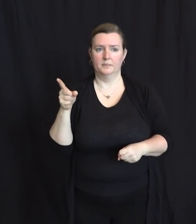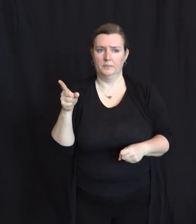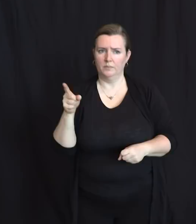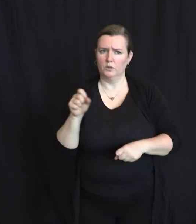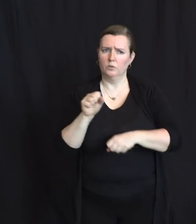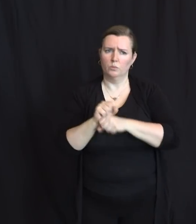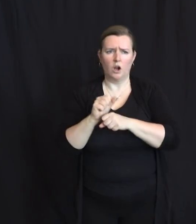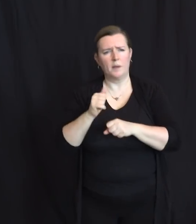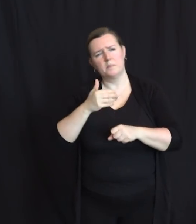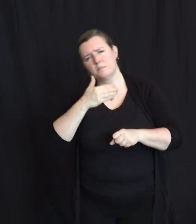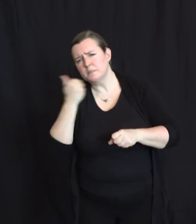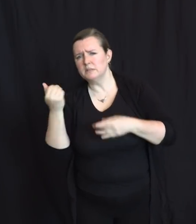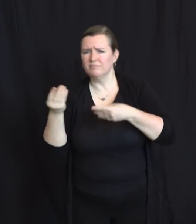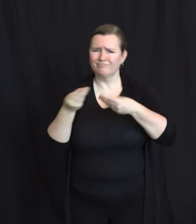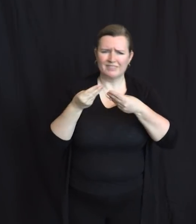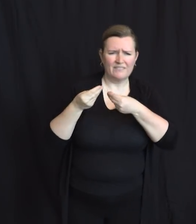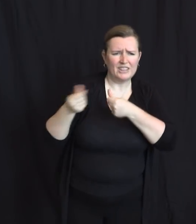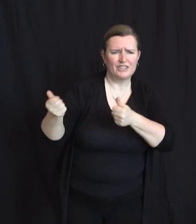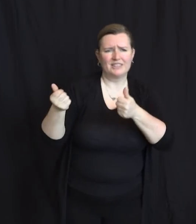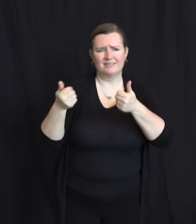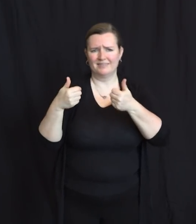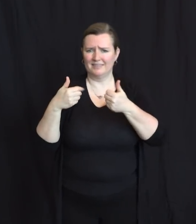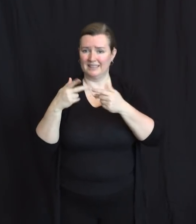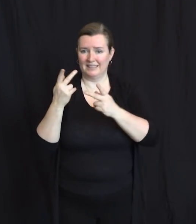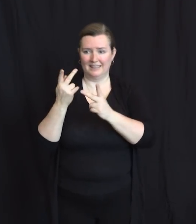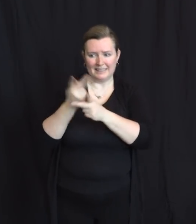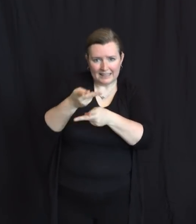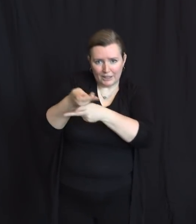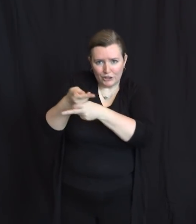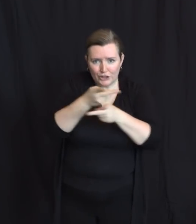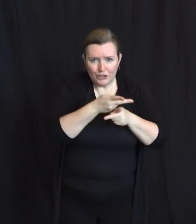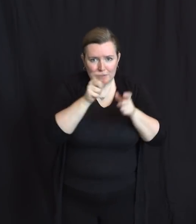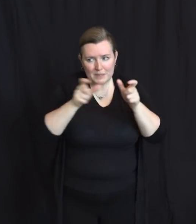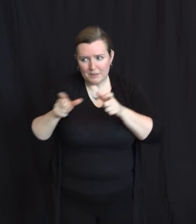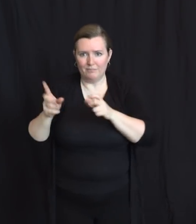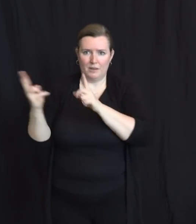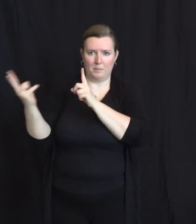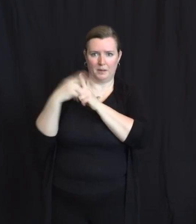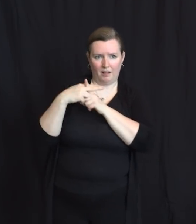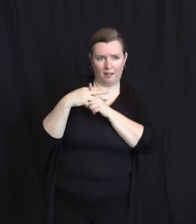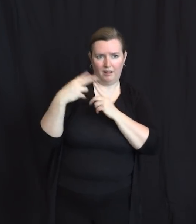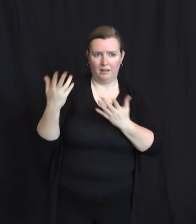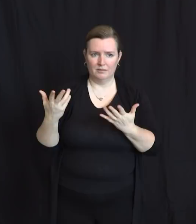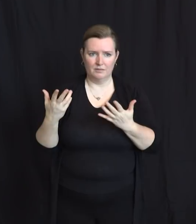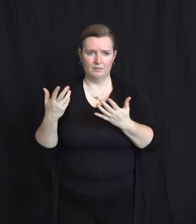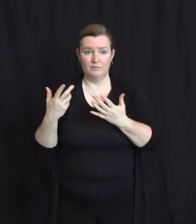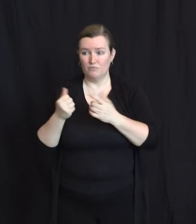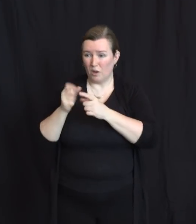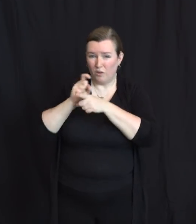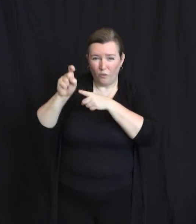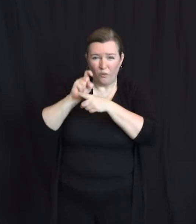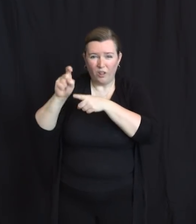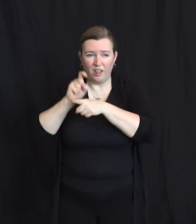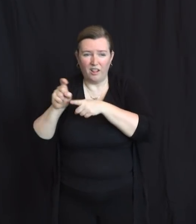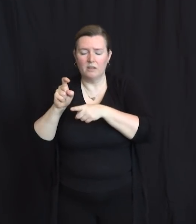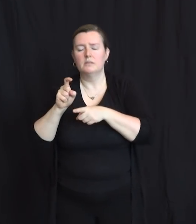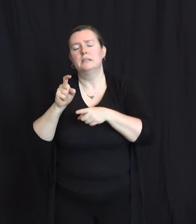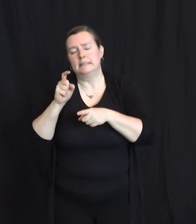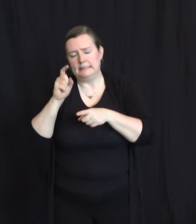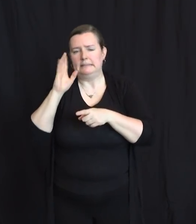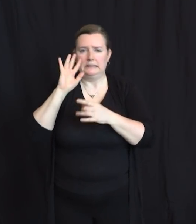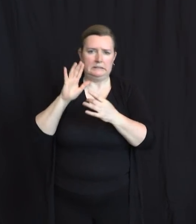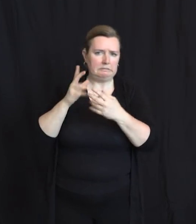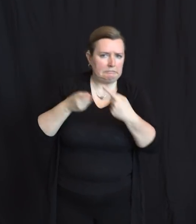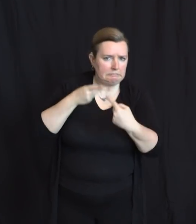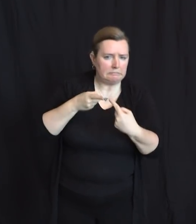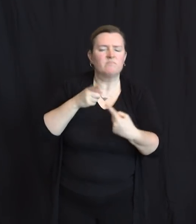all claims are handled quickly. For those of you trying to connect on the phone, we thank you for your continued patience.